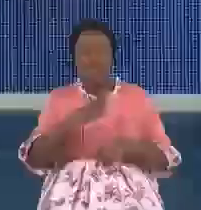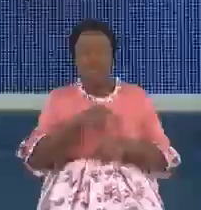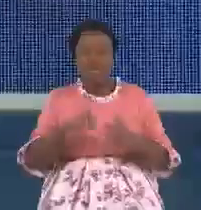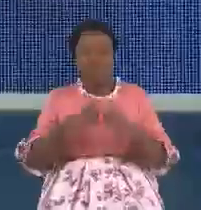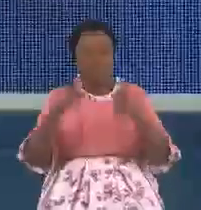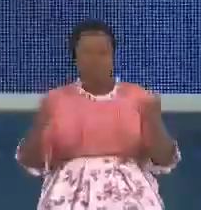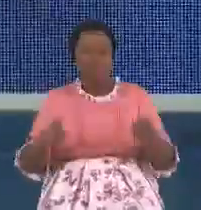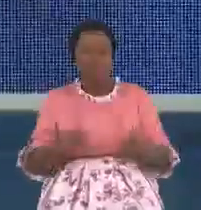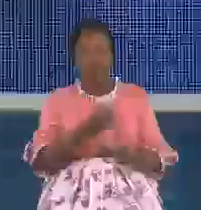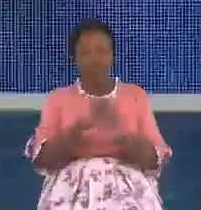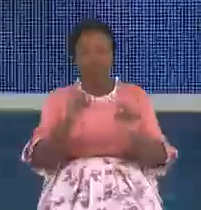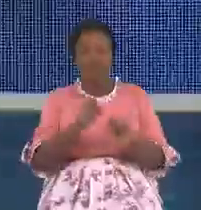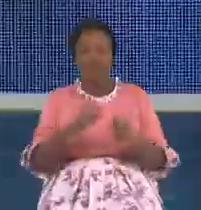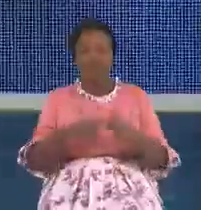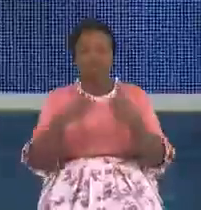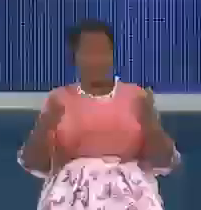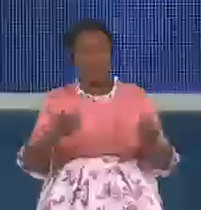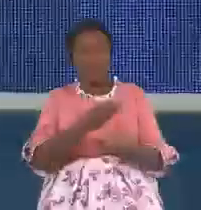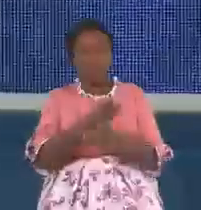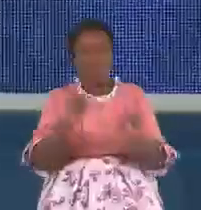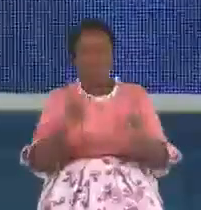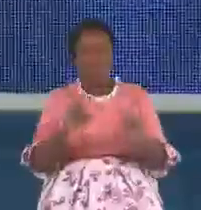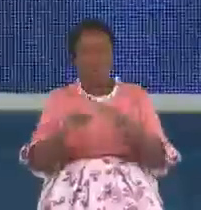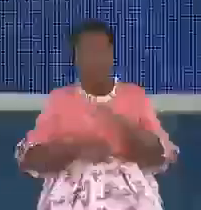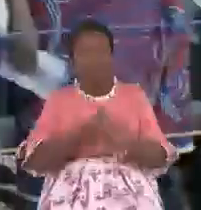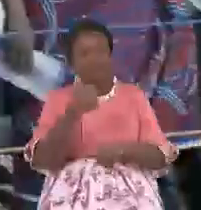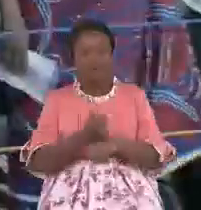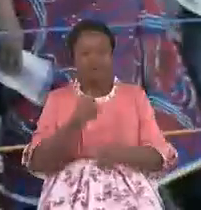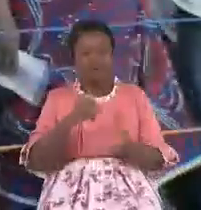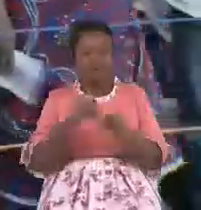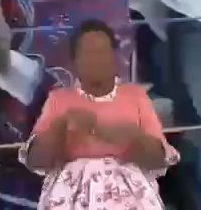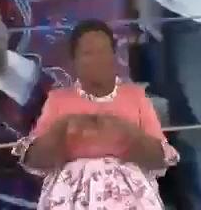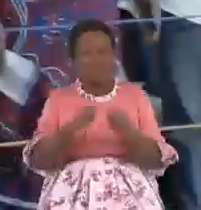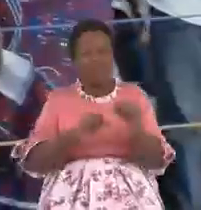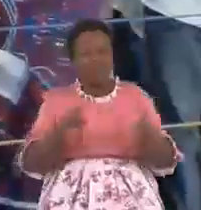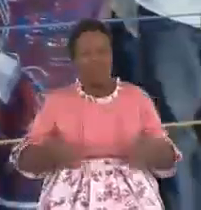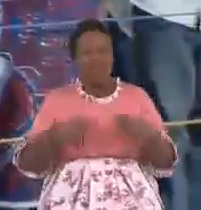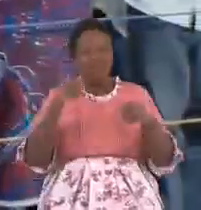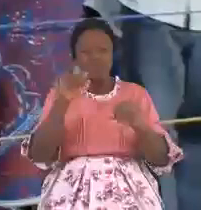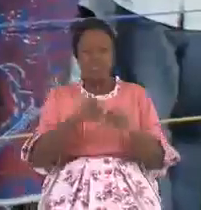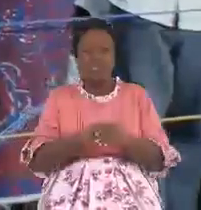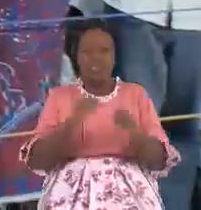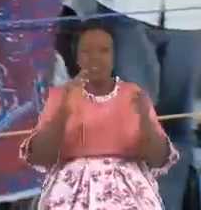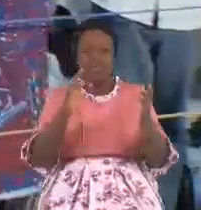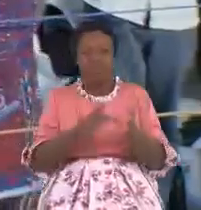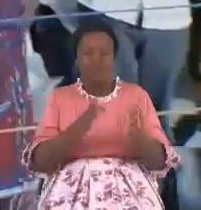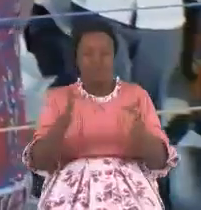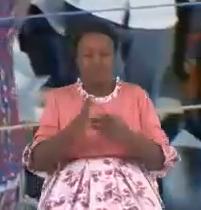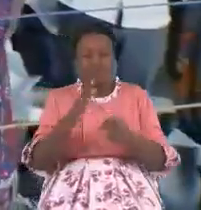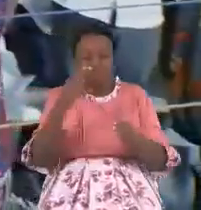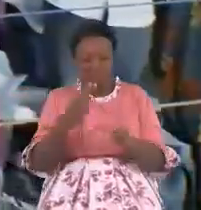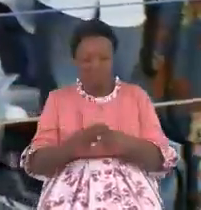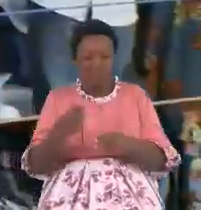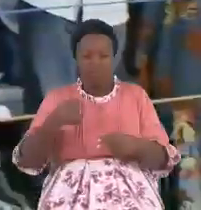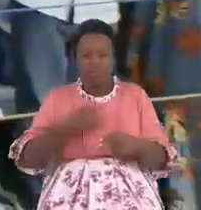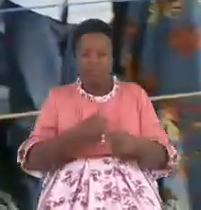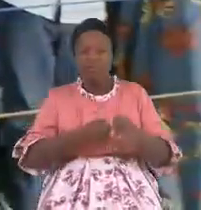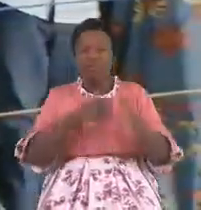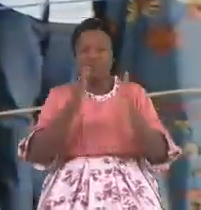deliverance confirmation in every life in jesus name we pray